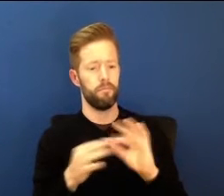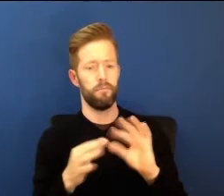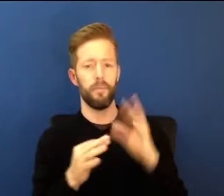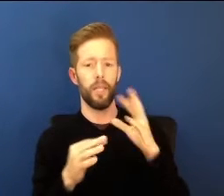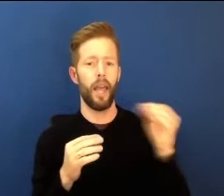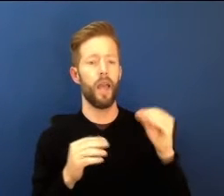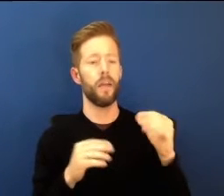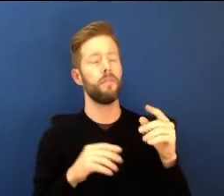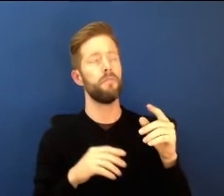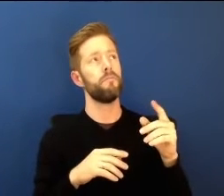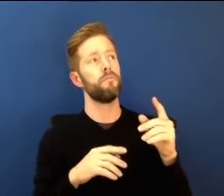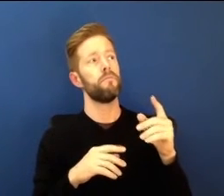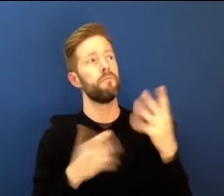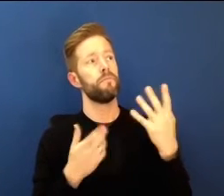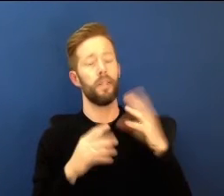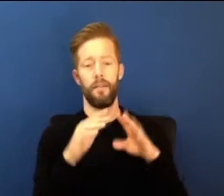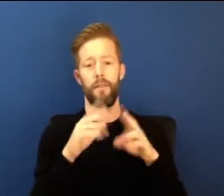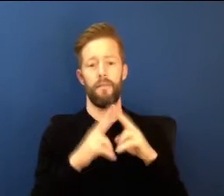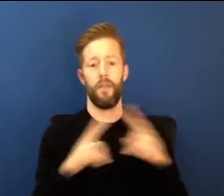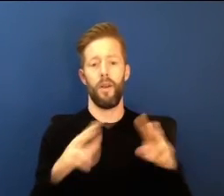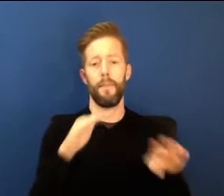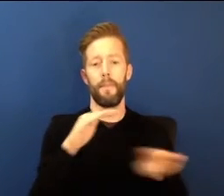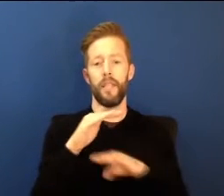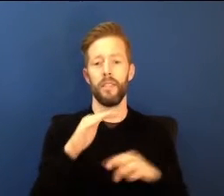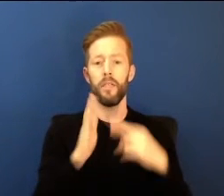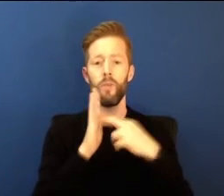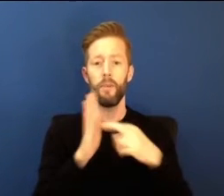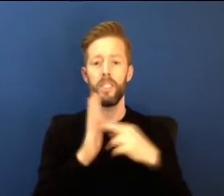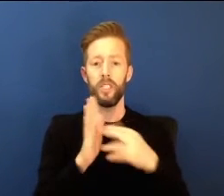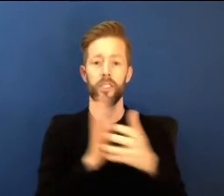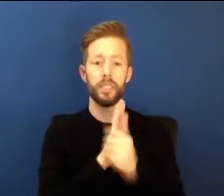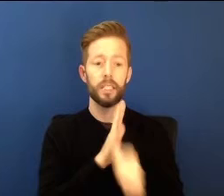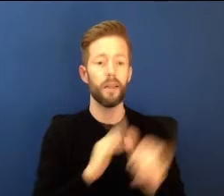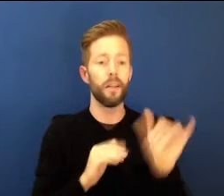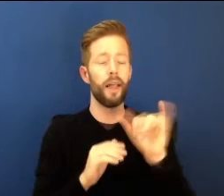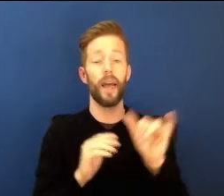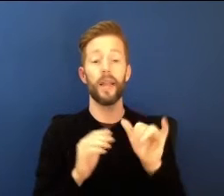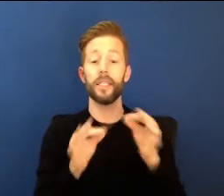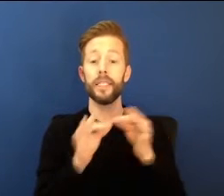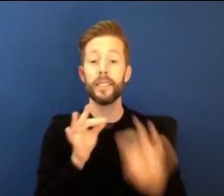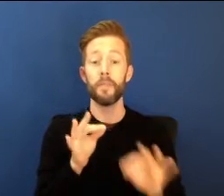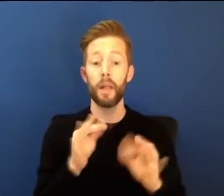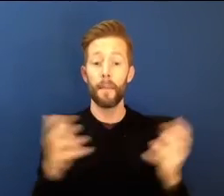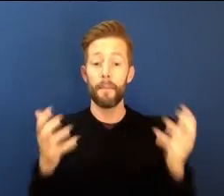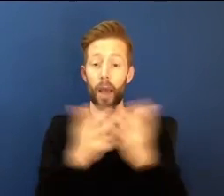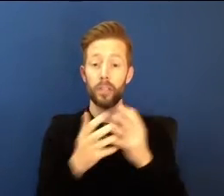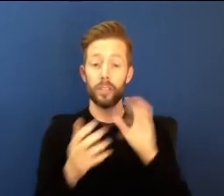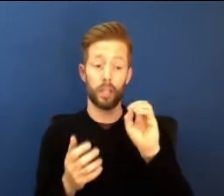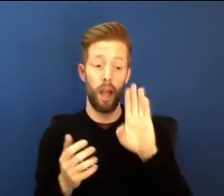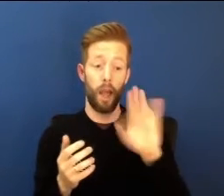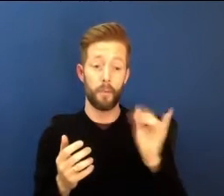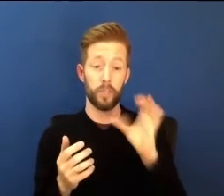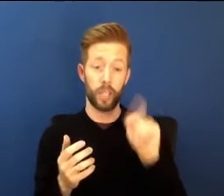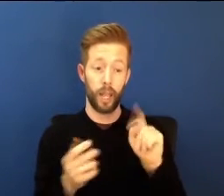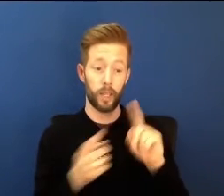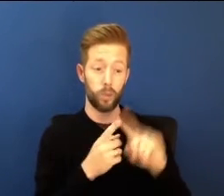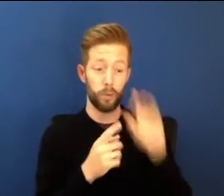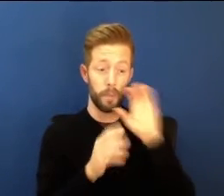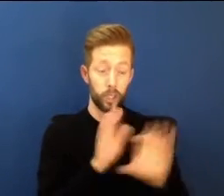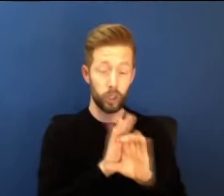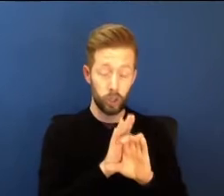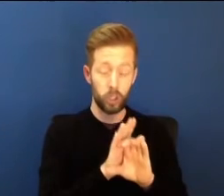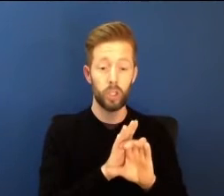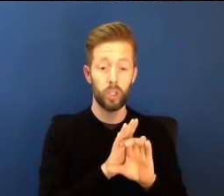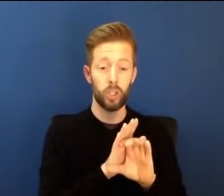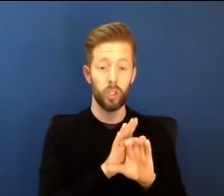even going down to very basic representation skills, like even simple matching objects to pictures to